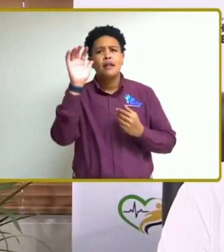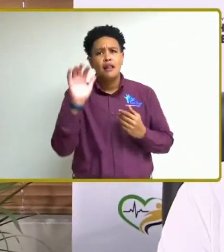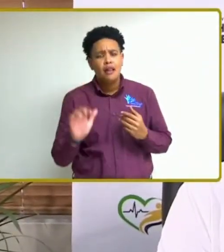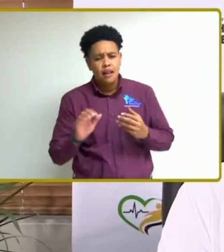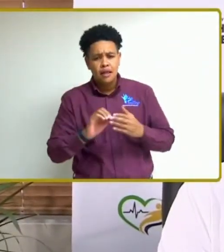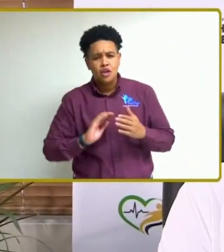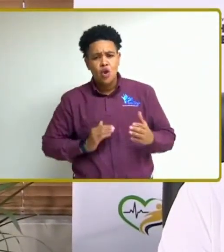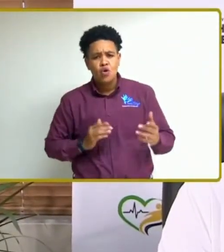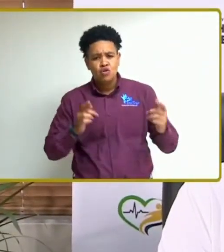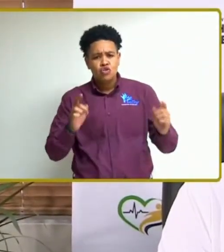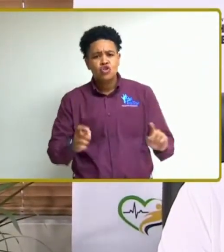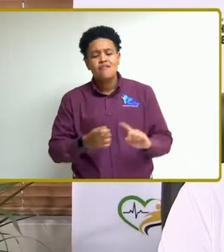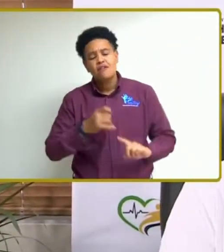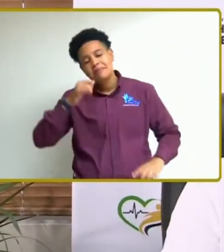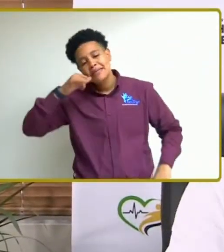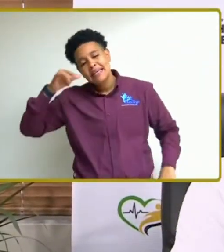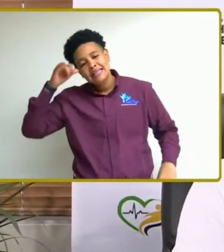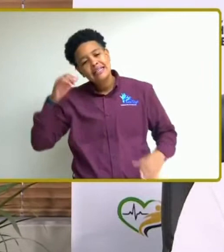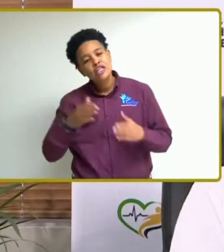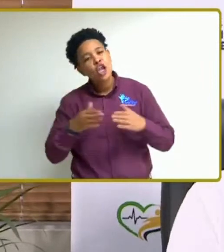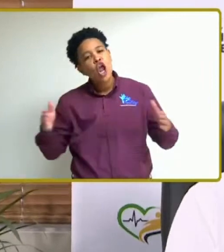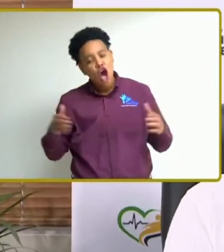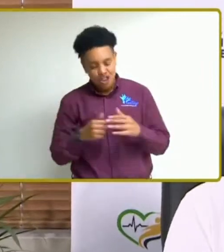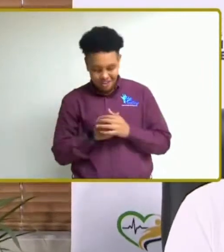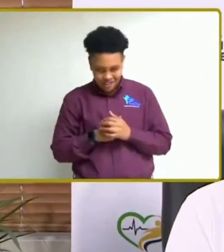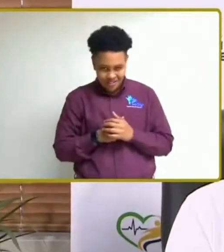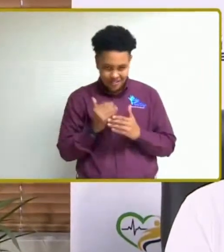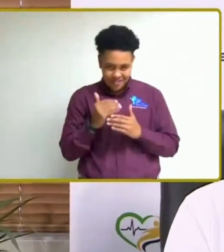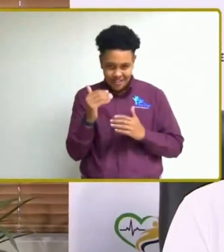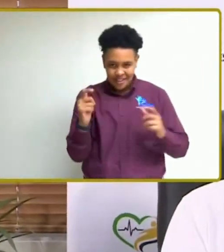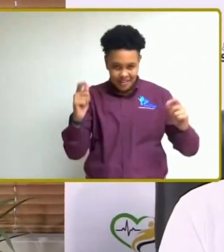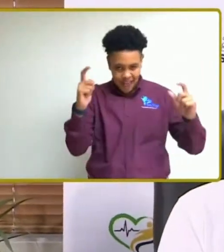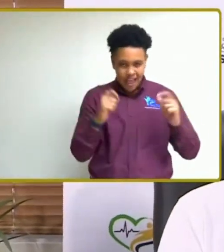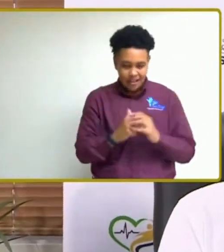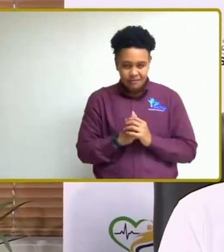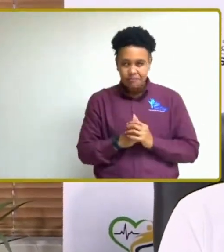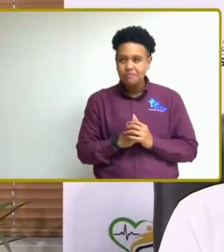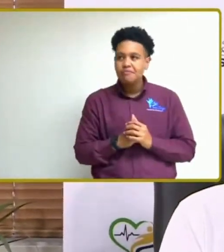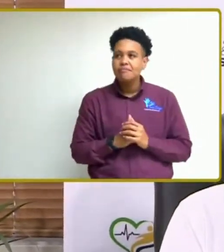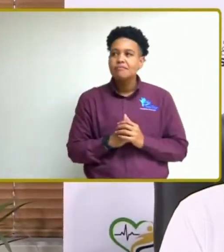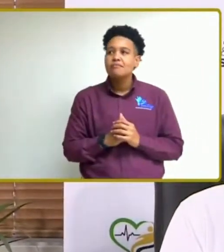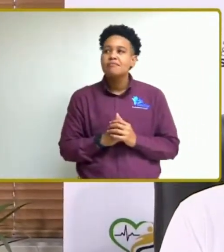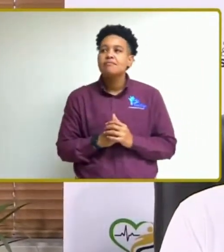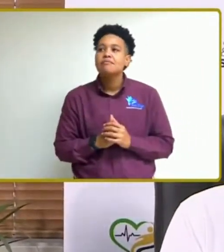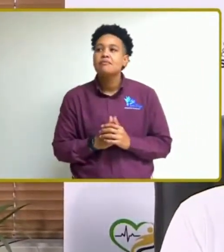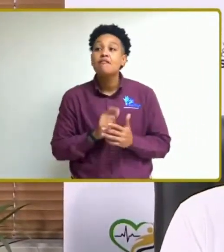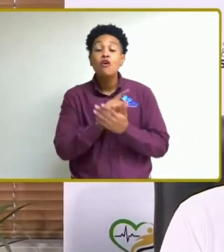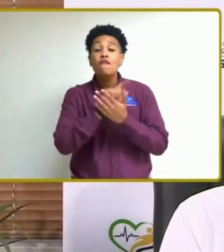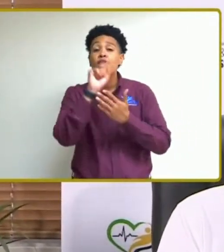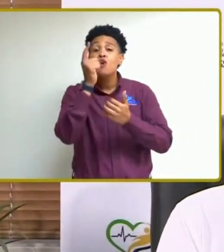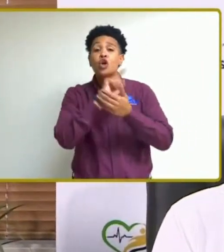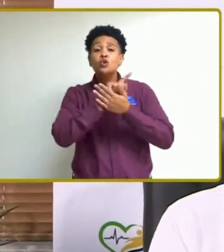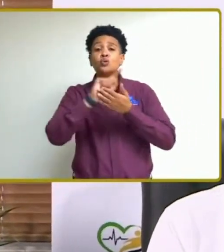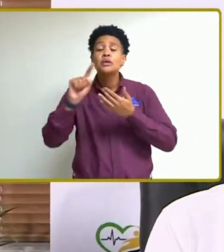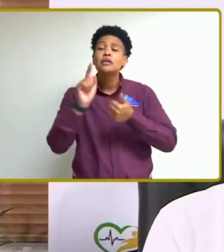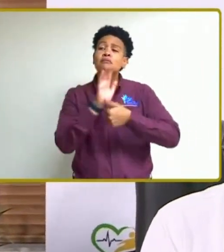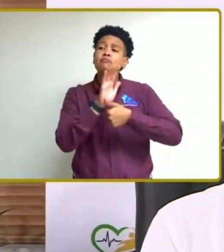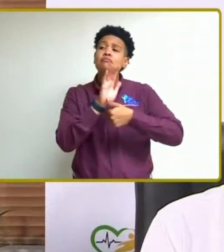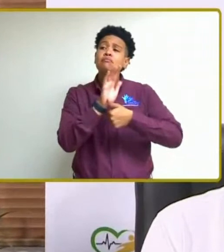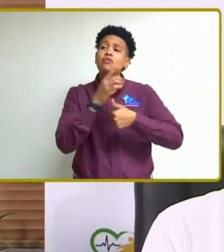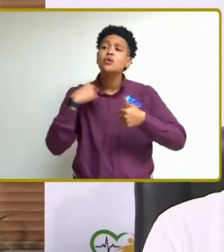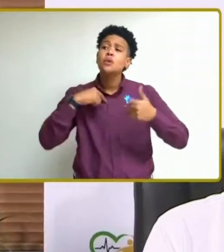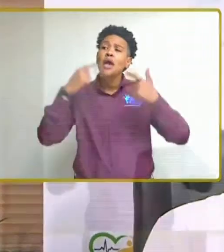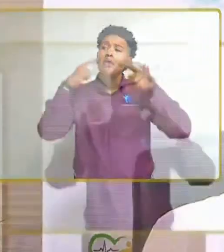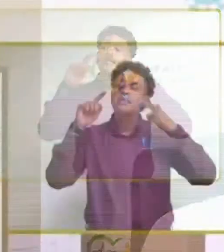our results from yesterday's launch. Next slide. So for week 1, we